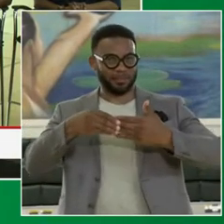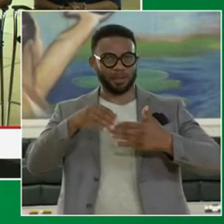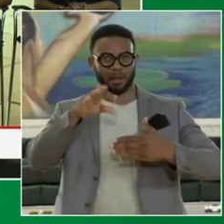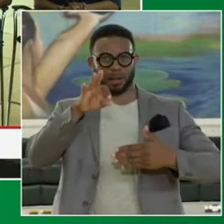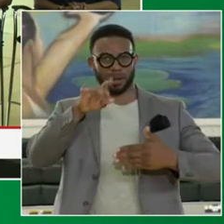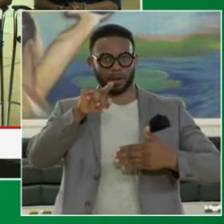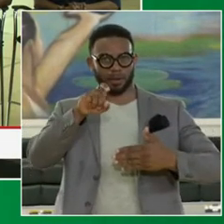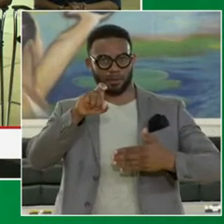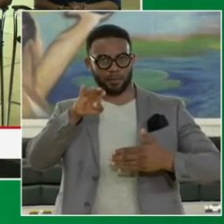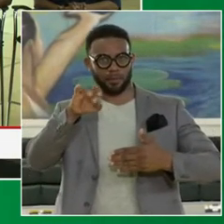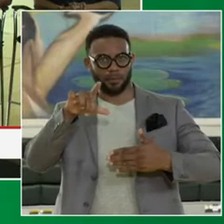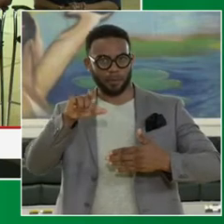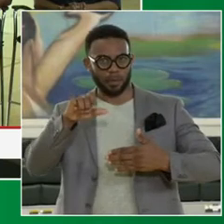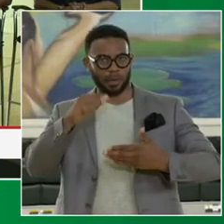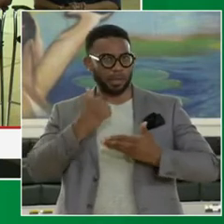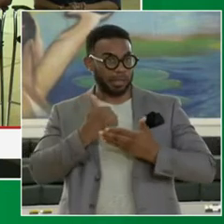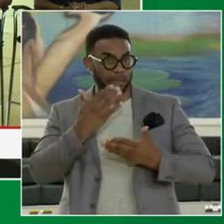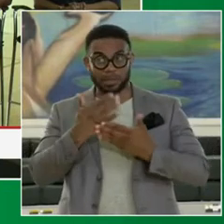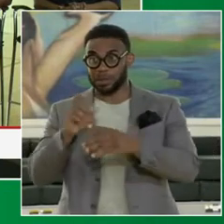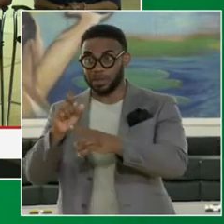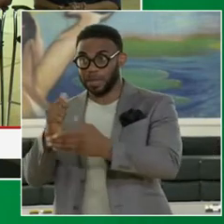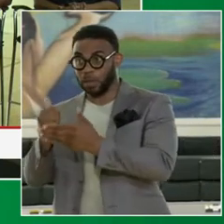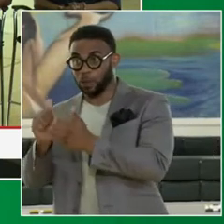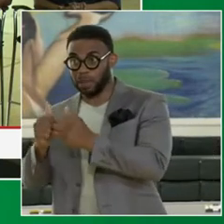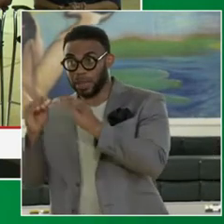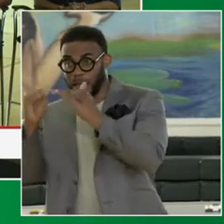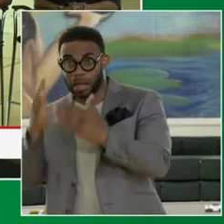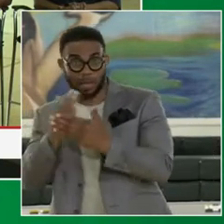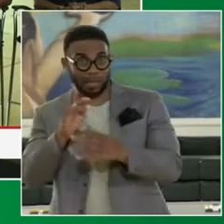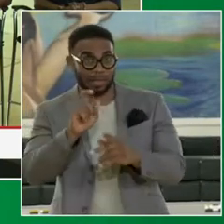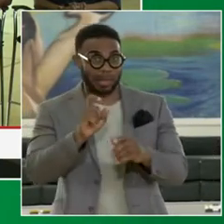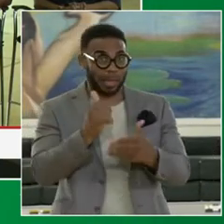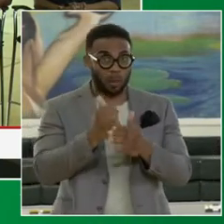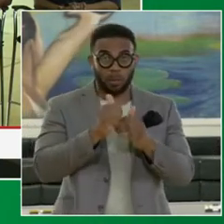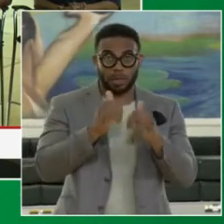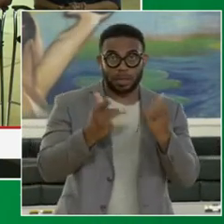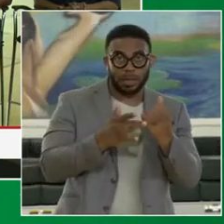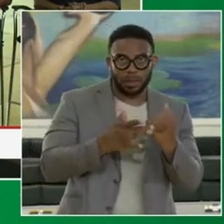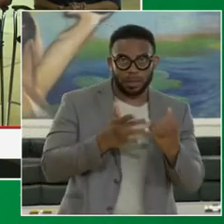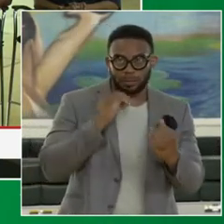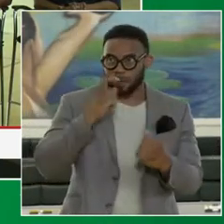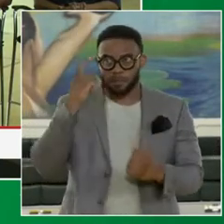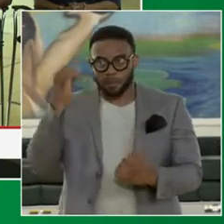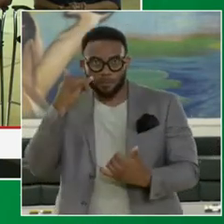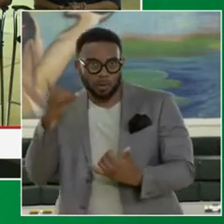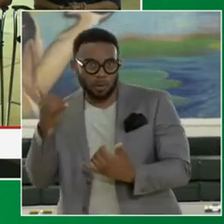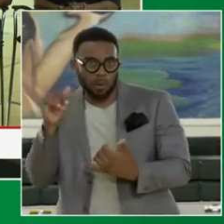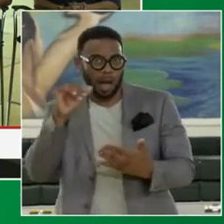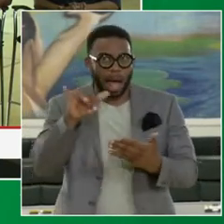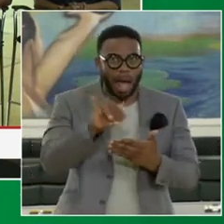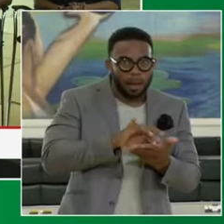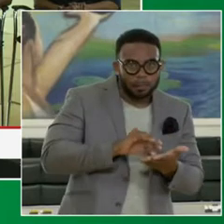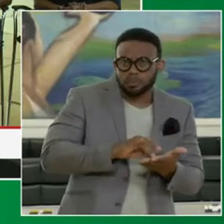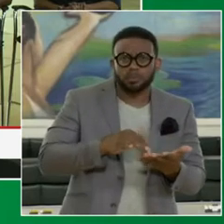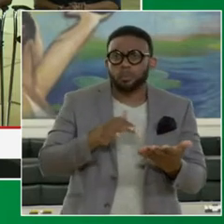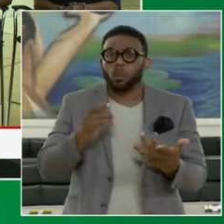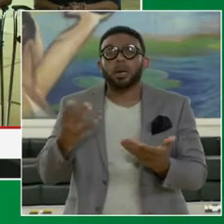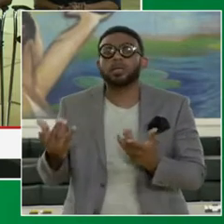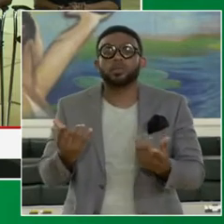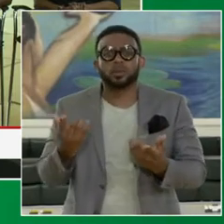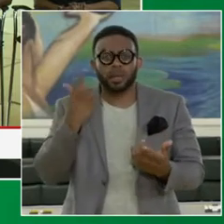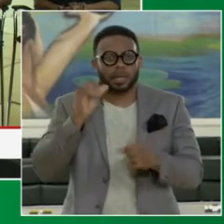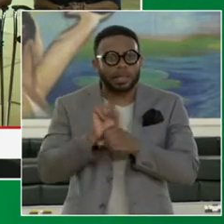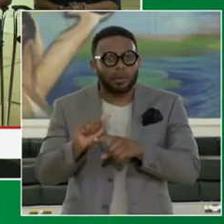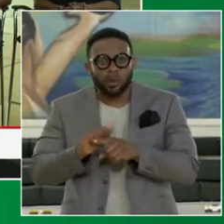needs help with housing, they could do it. If somebody, technology, I hadn't thought of that, but if they don't have a smartphone or an iPad, for job